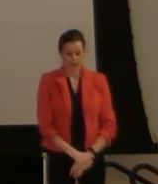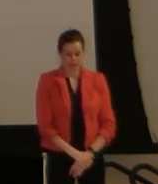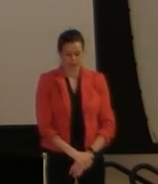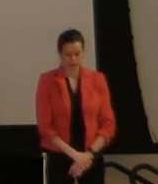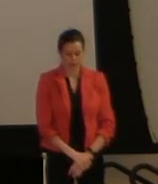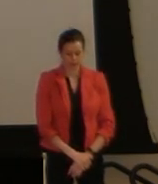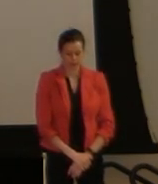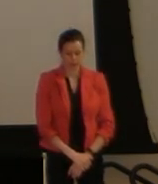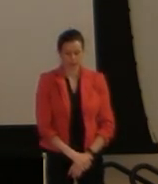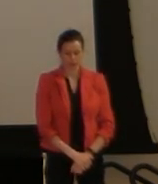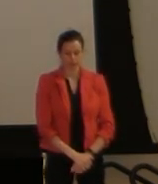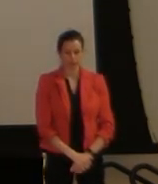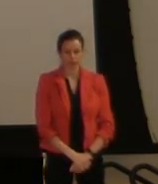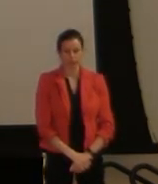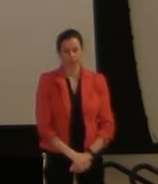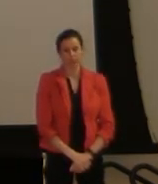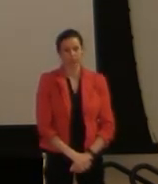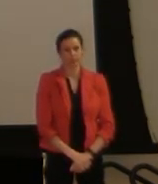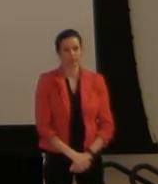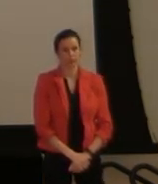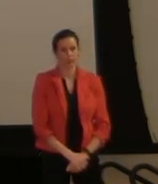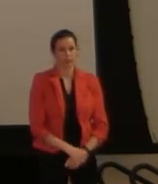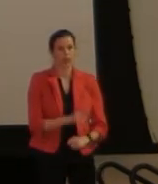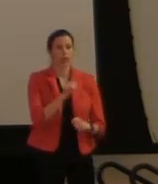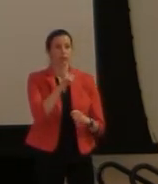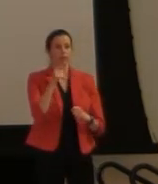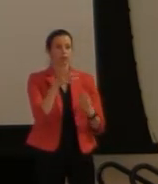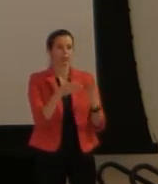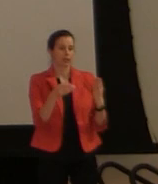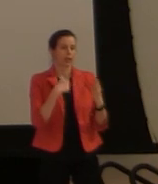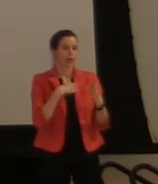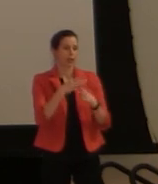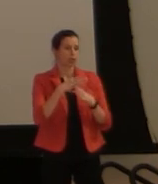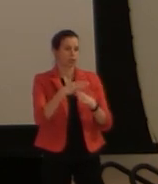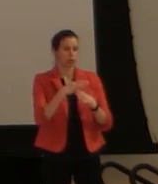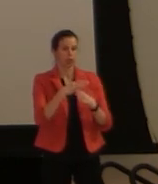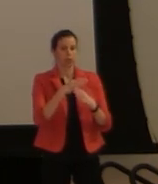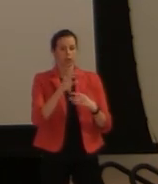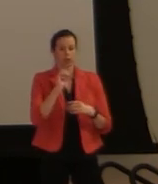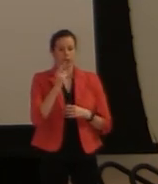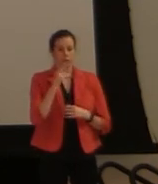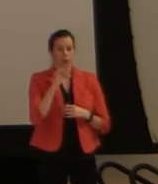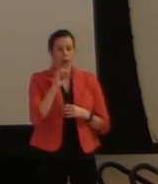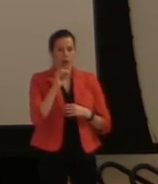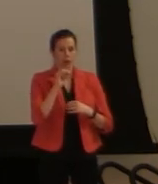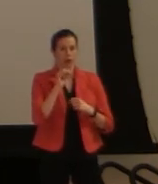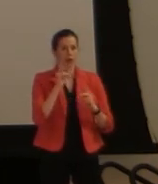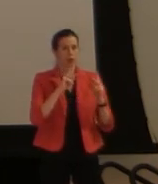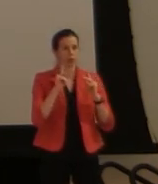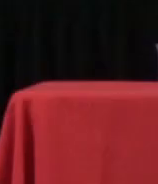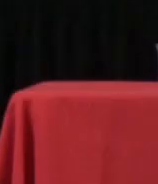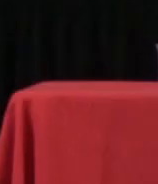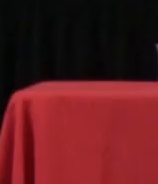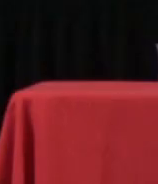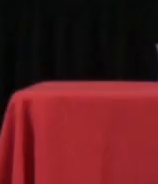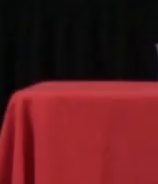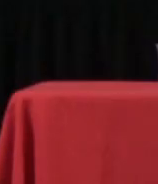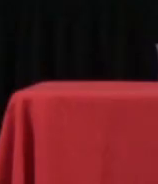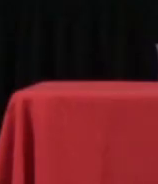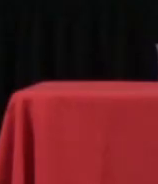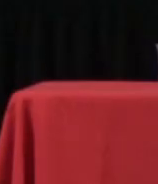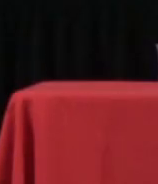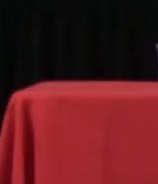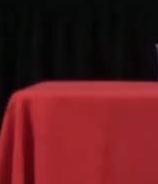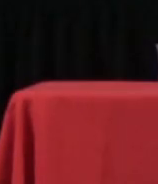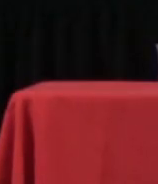Now, the first key takeaway that I shared is that Ohioans, many groups of Ohioans,